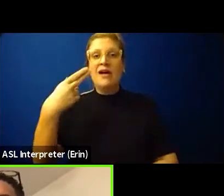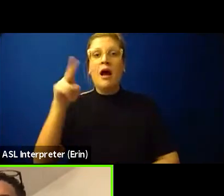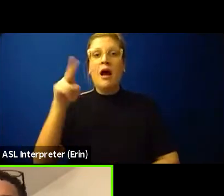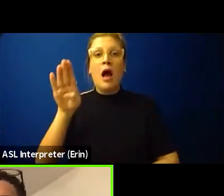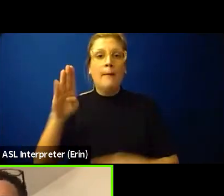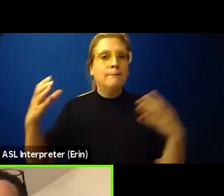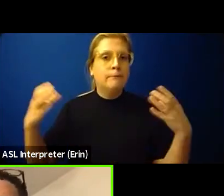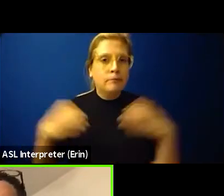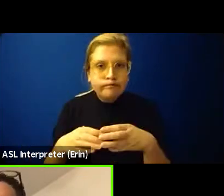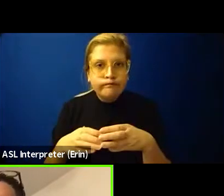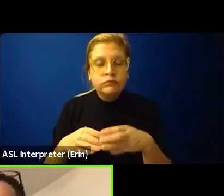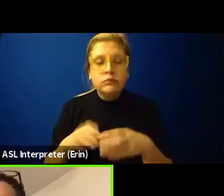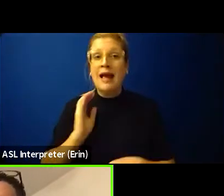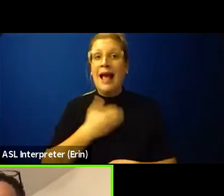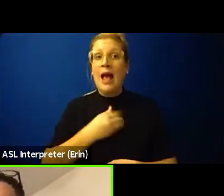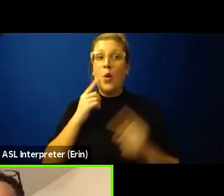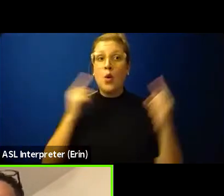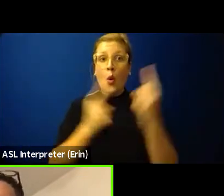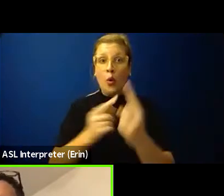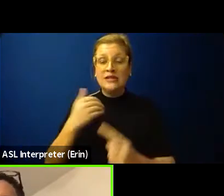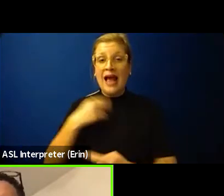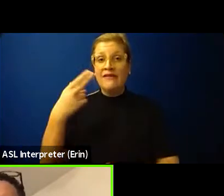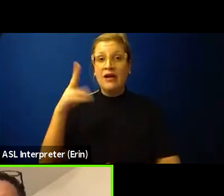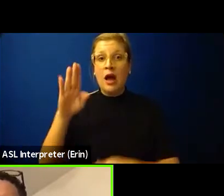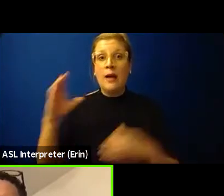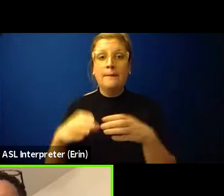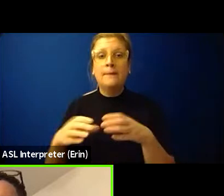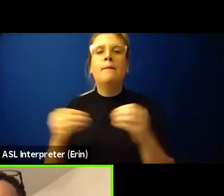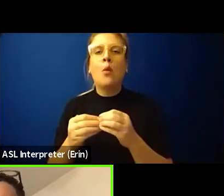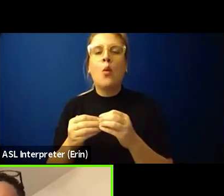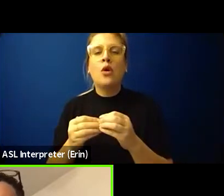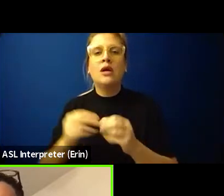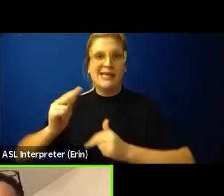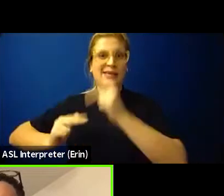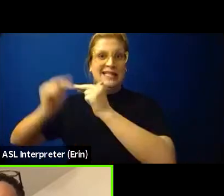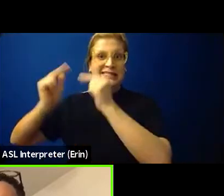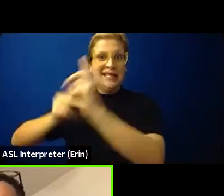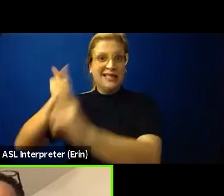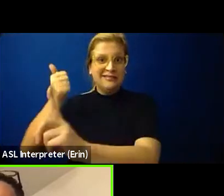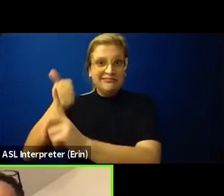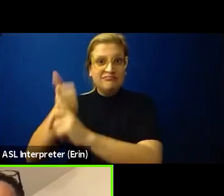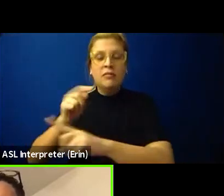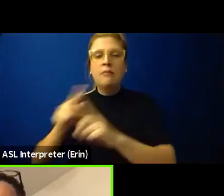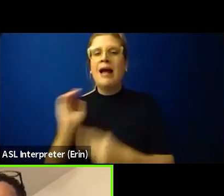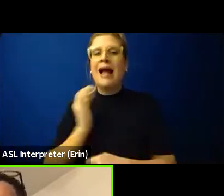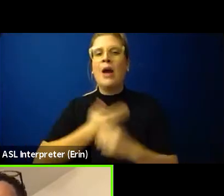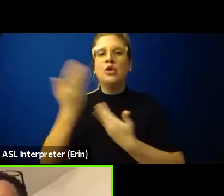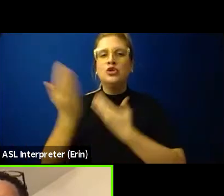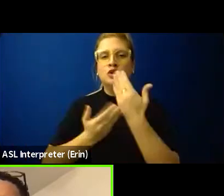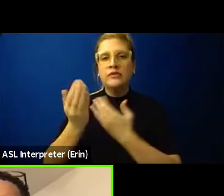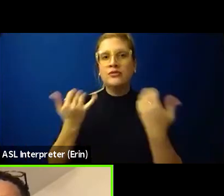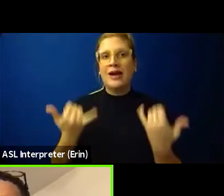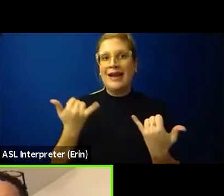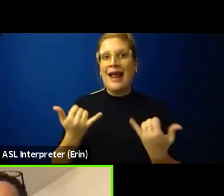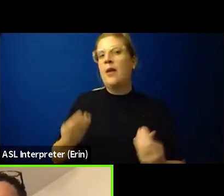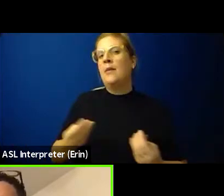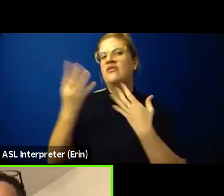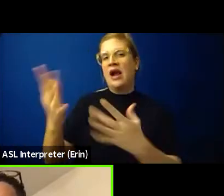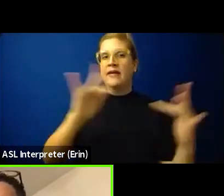is to eventually have a hub that is more brick and mortar. But right now, all of our services are currently being provided